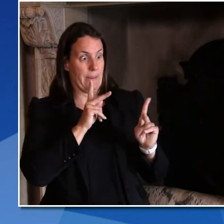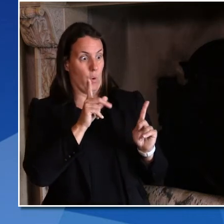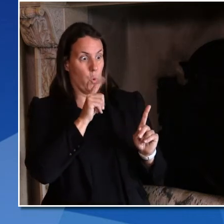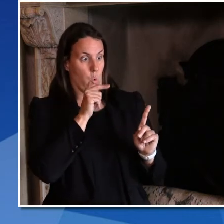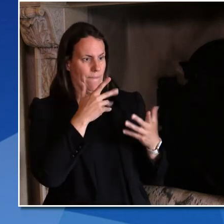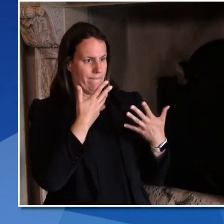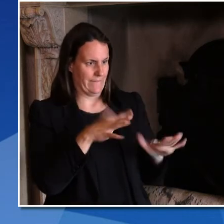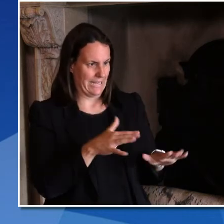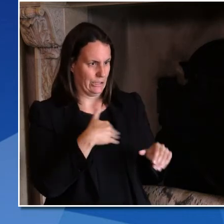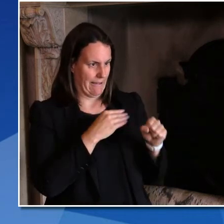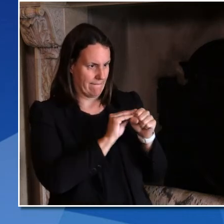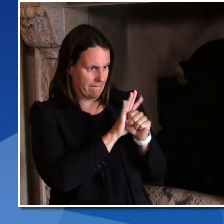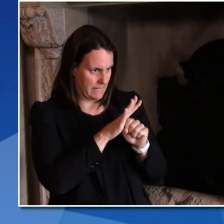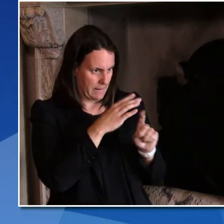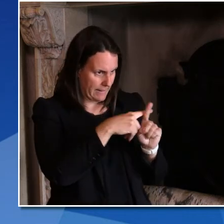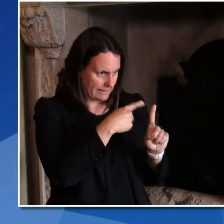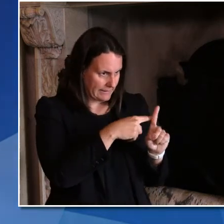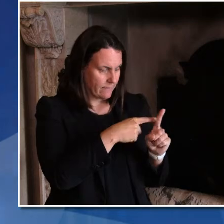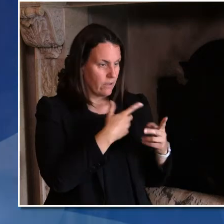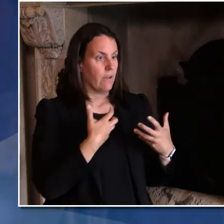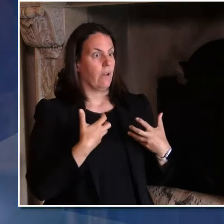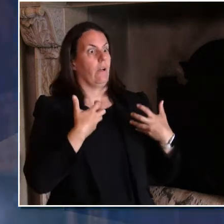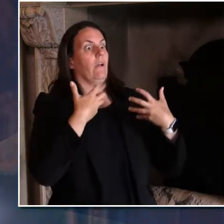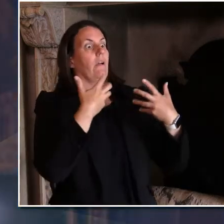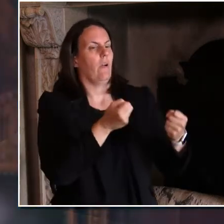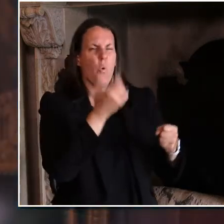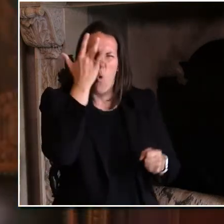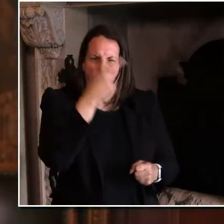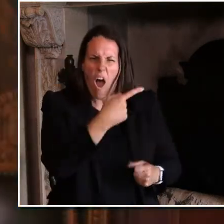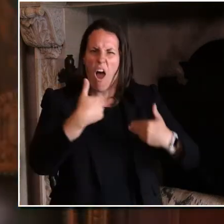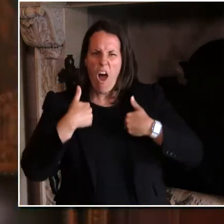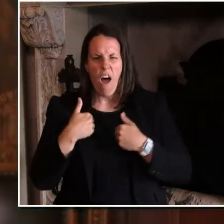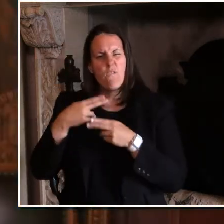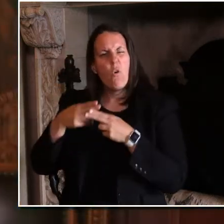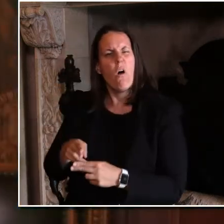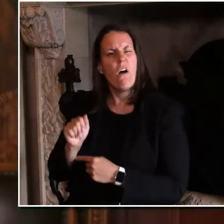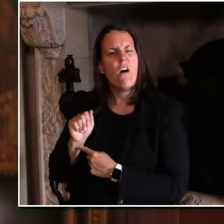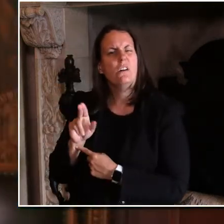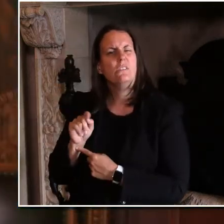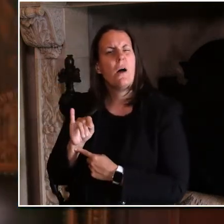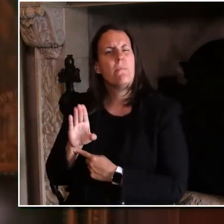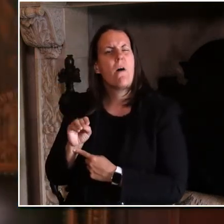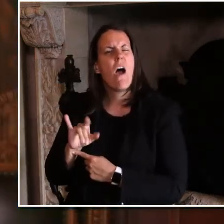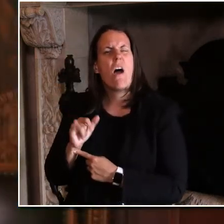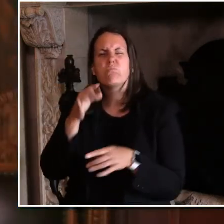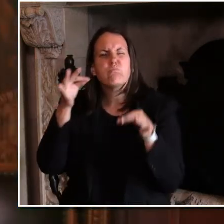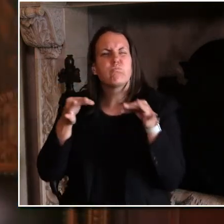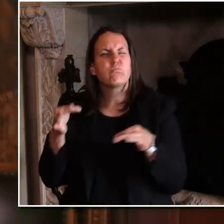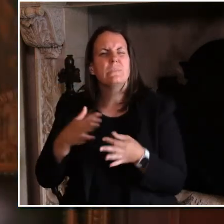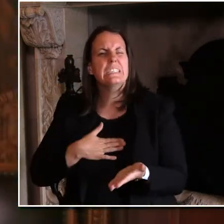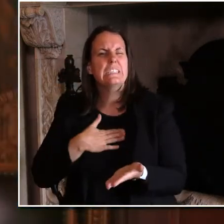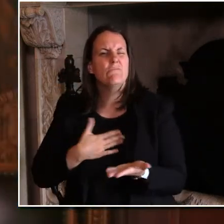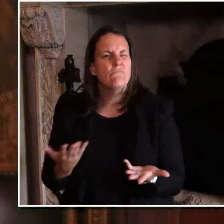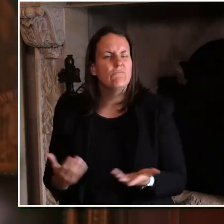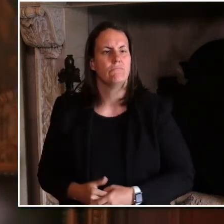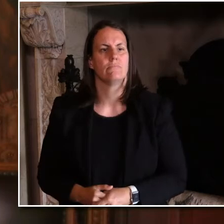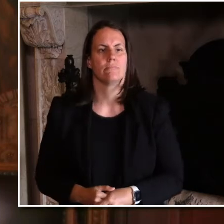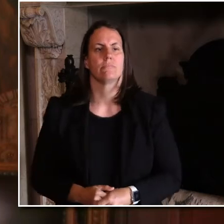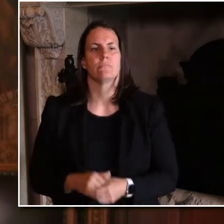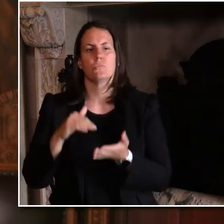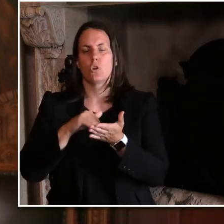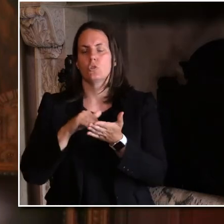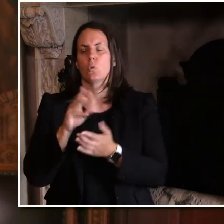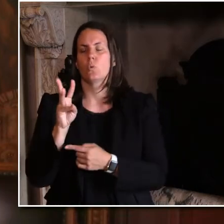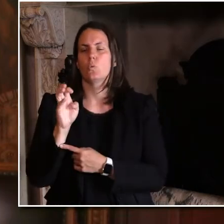have recovered? Well, antibodies are one part of the body's immune system